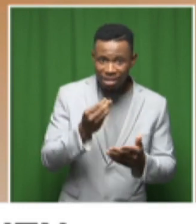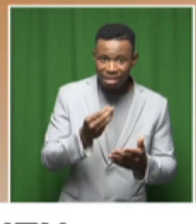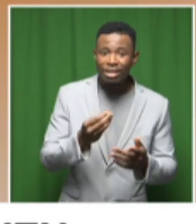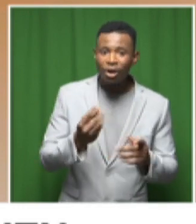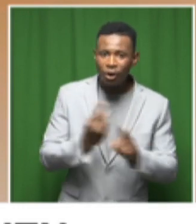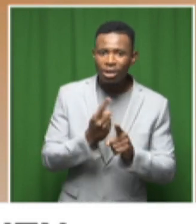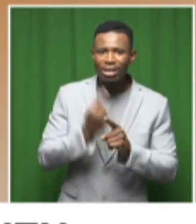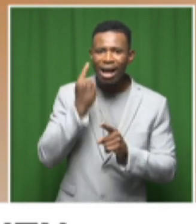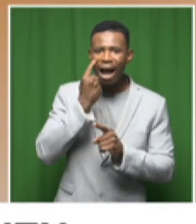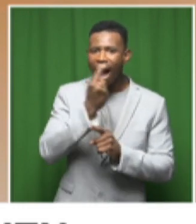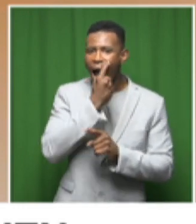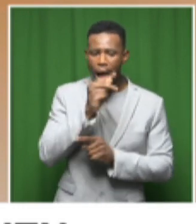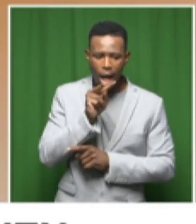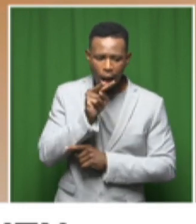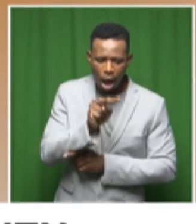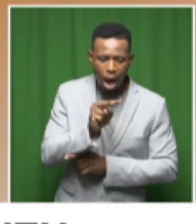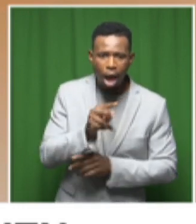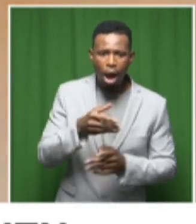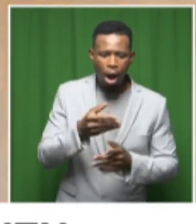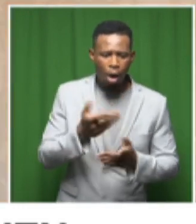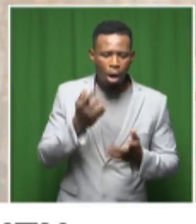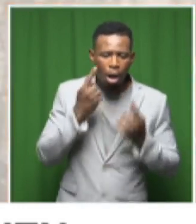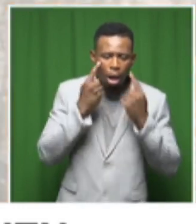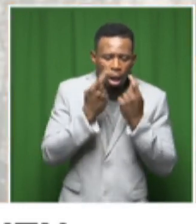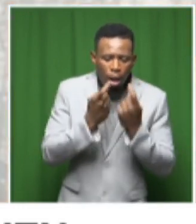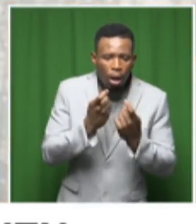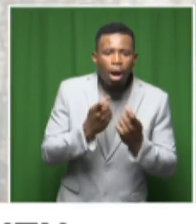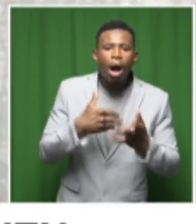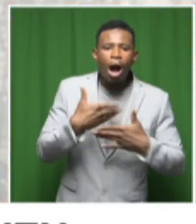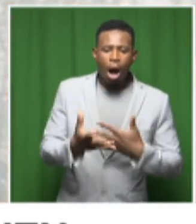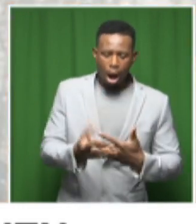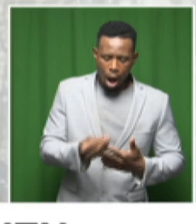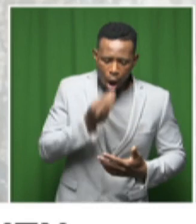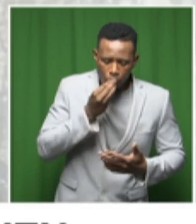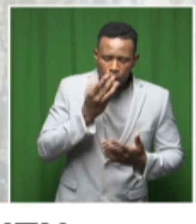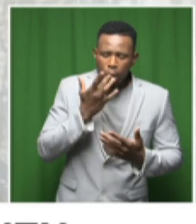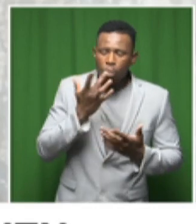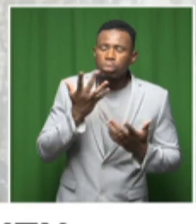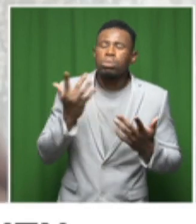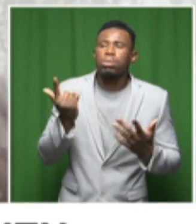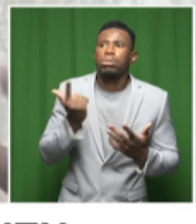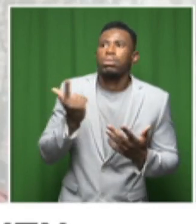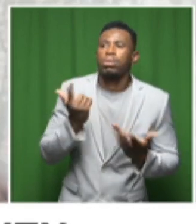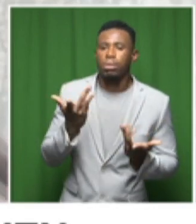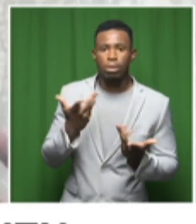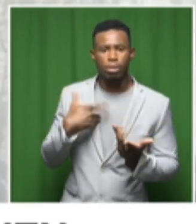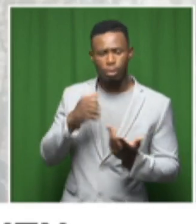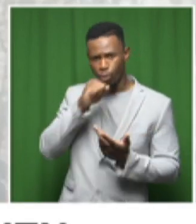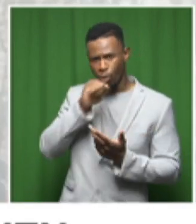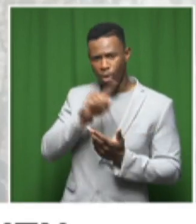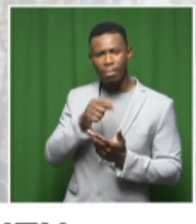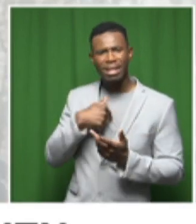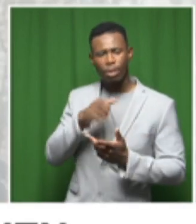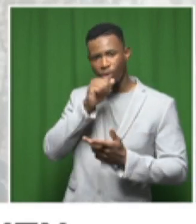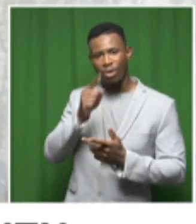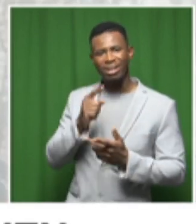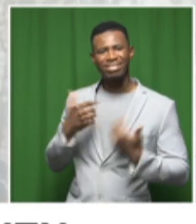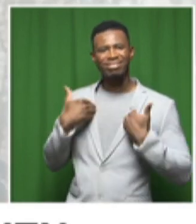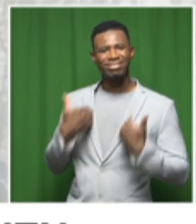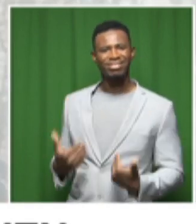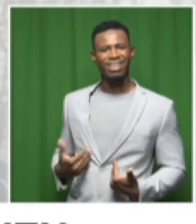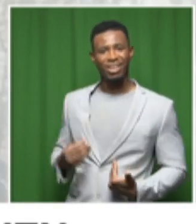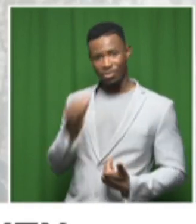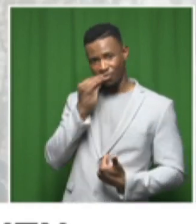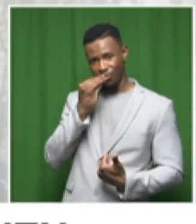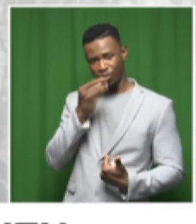that type of food. And one thing that I'm big on, and I love to keep it traditional, is making my Sunday meals. So that's one